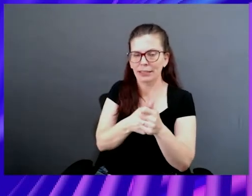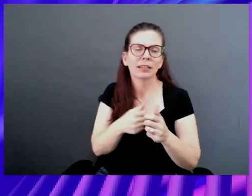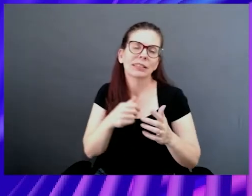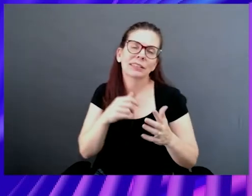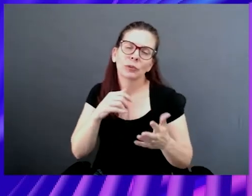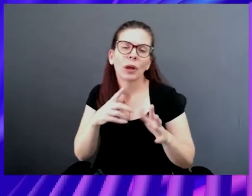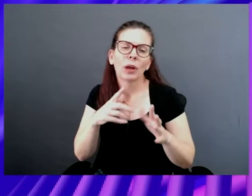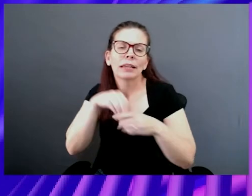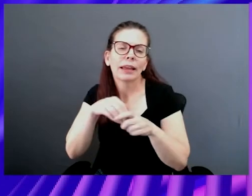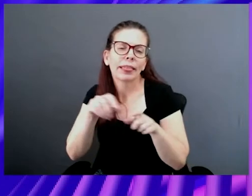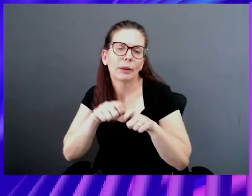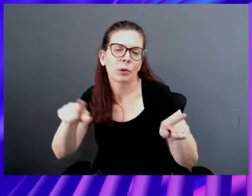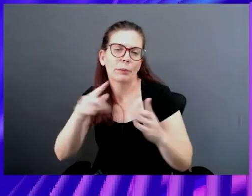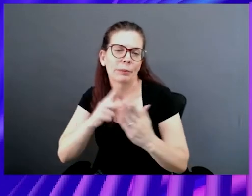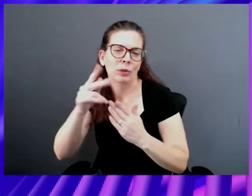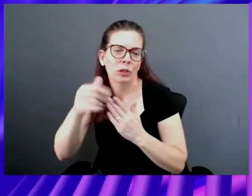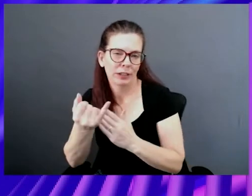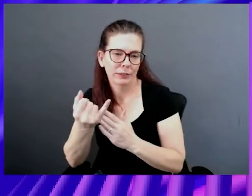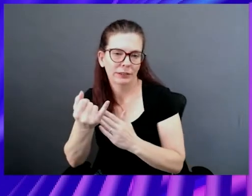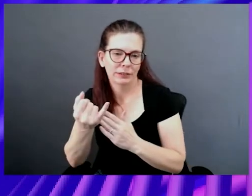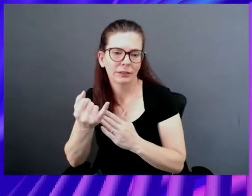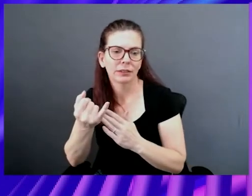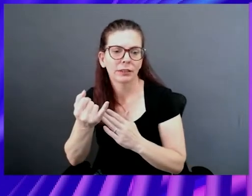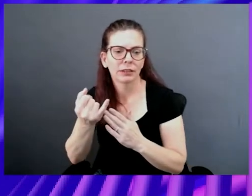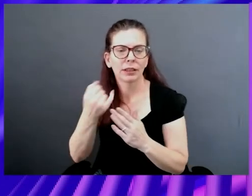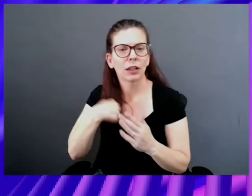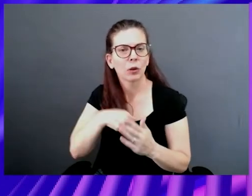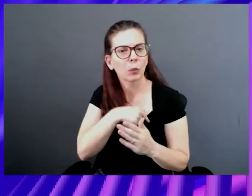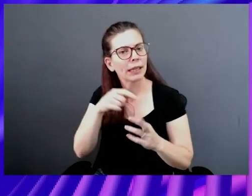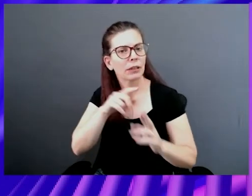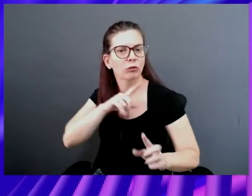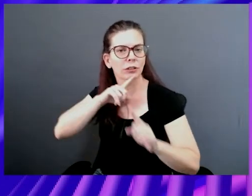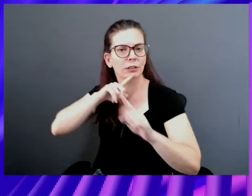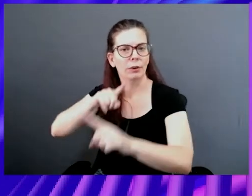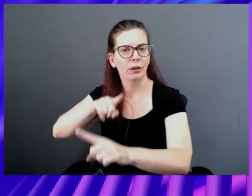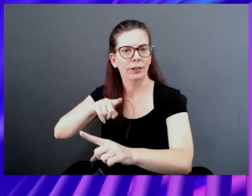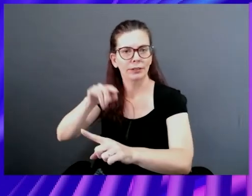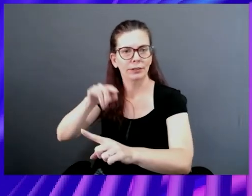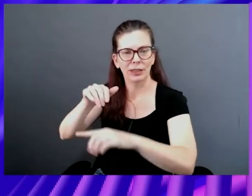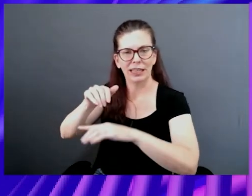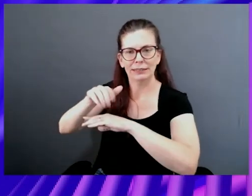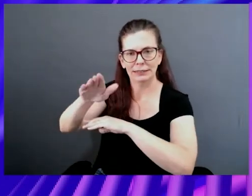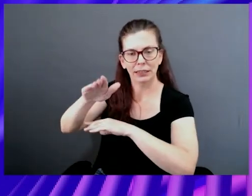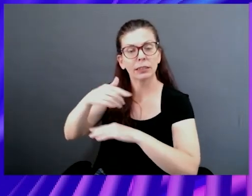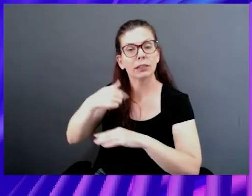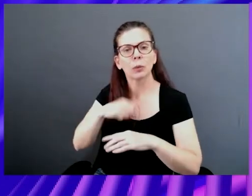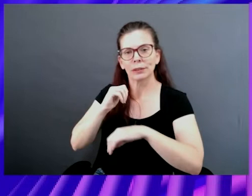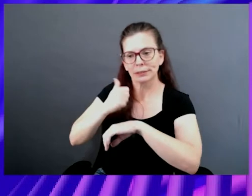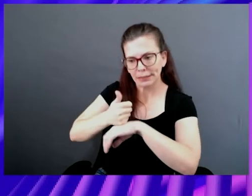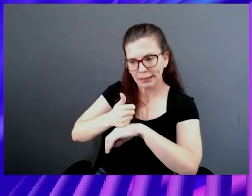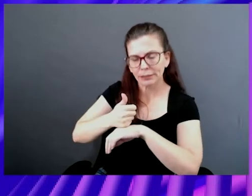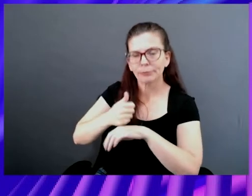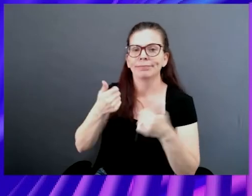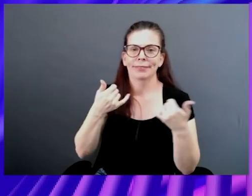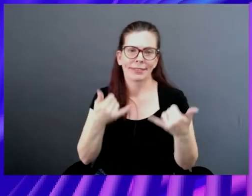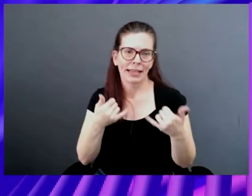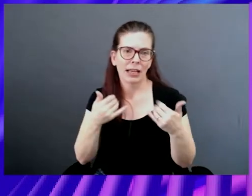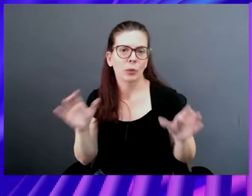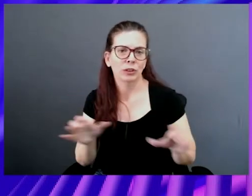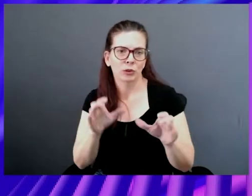deployment project that we need to respond to that setting, right? We've got the setting. Now we need to actually do something